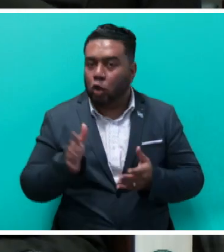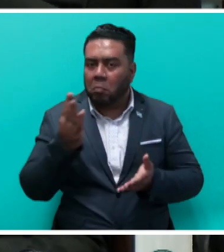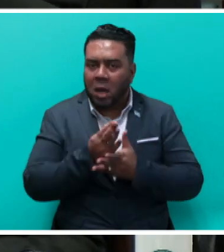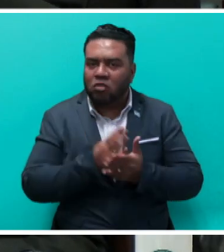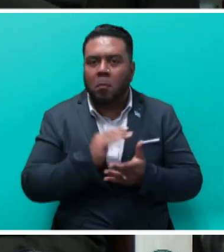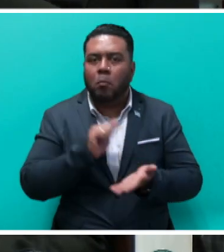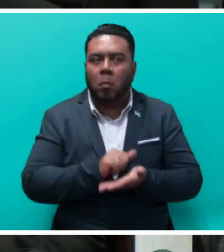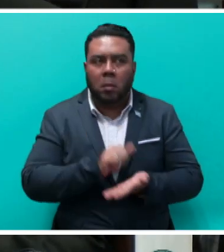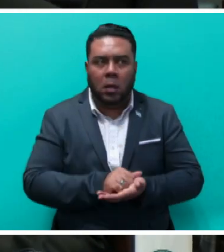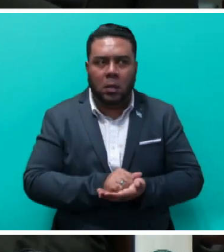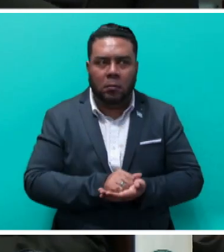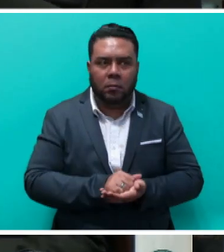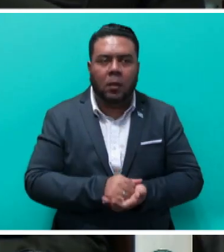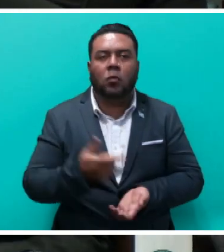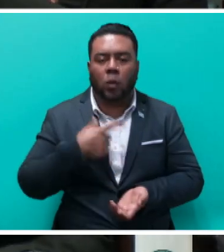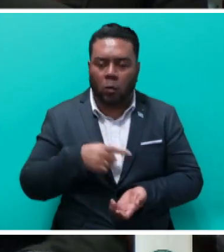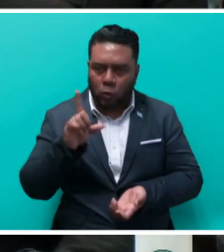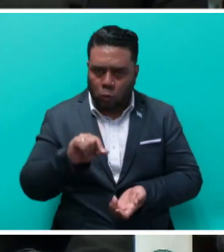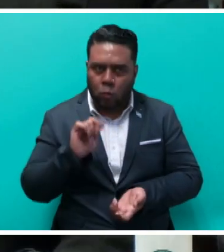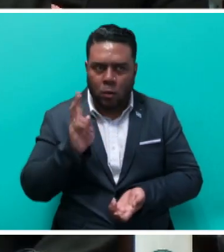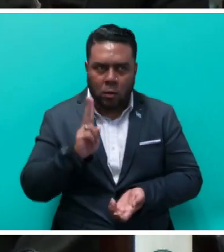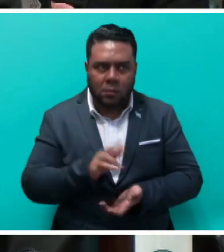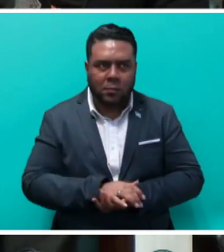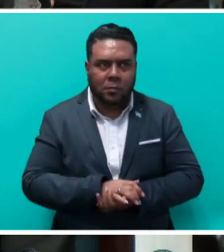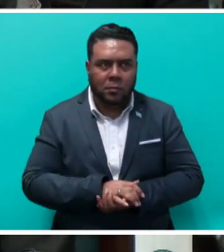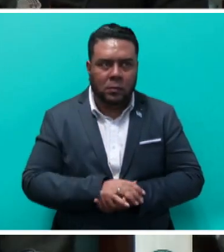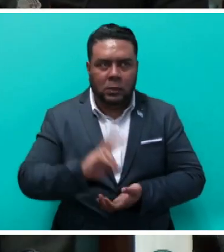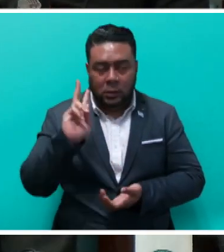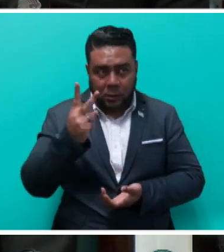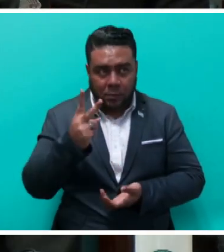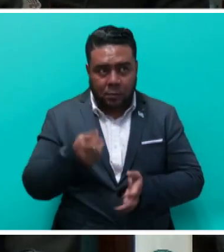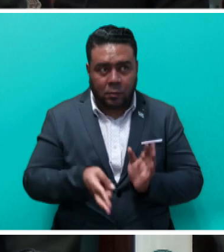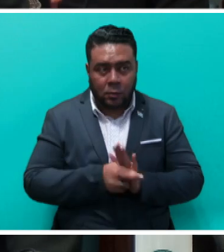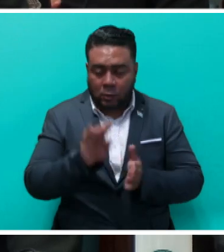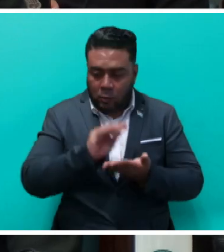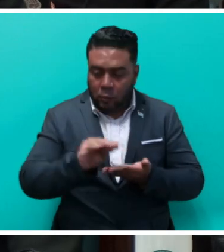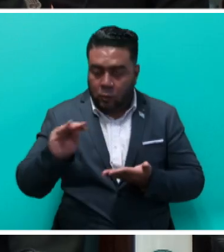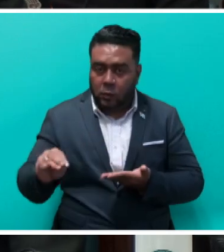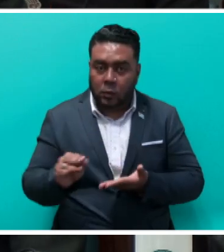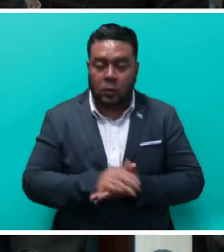properly. That's why we redeployed. The second redeployment